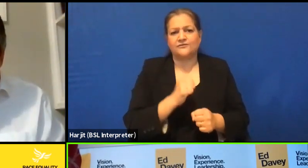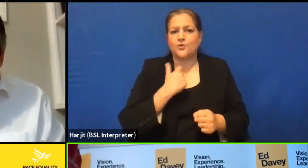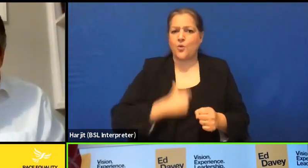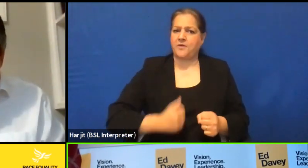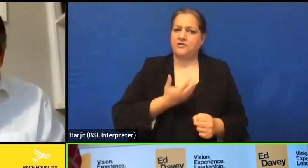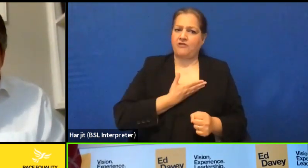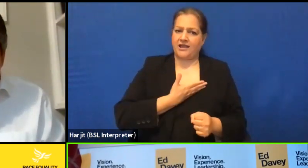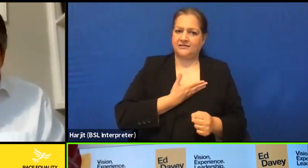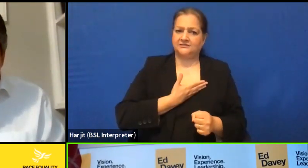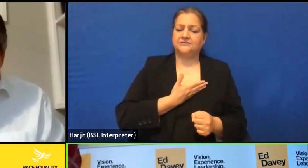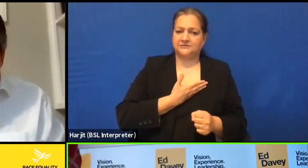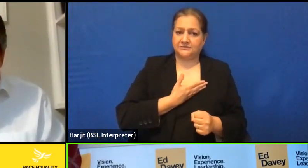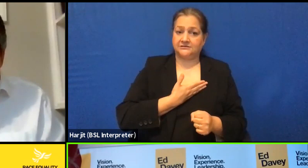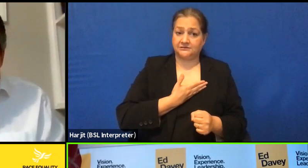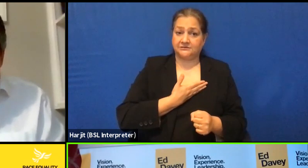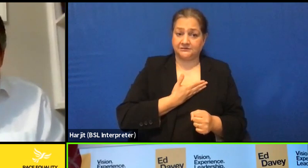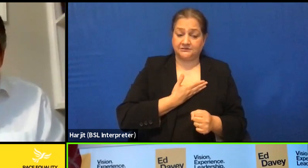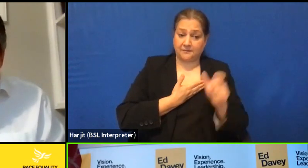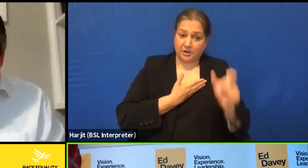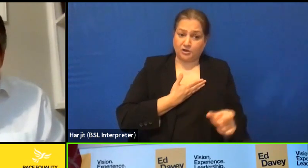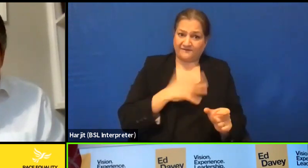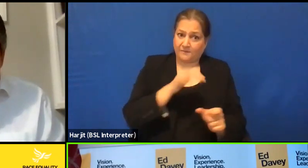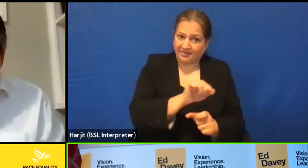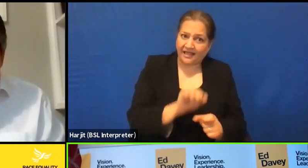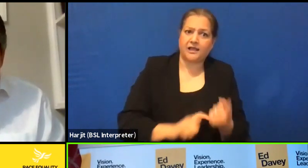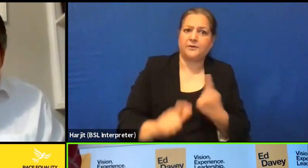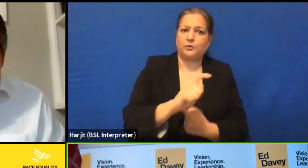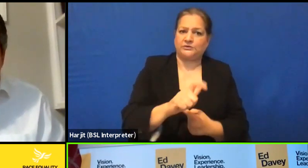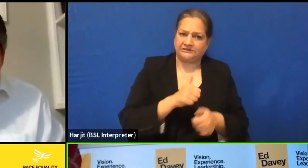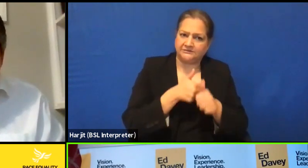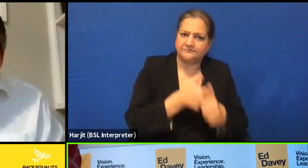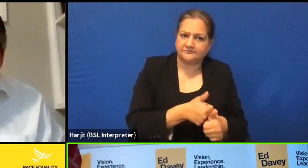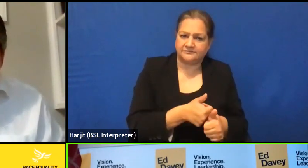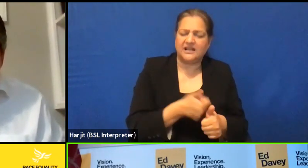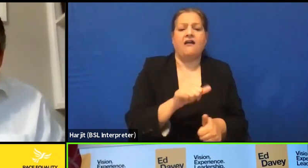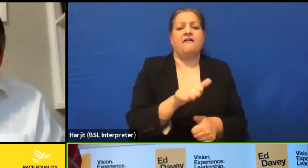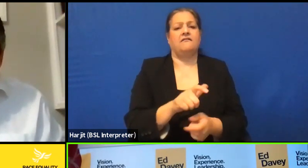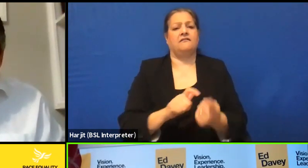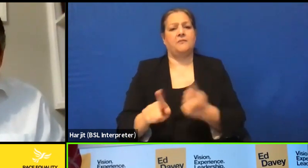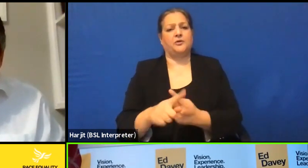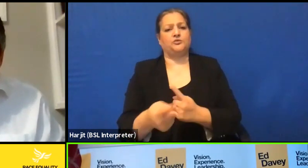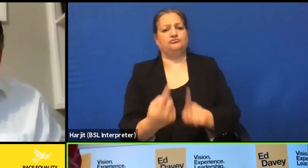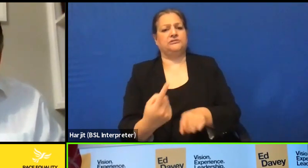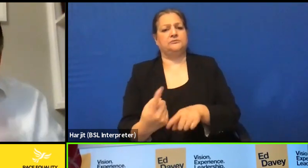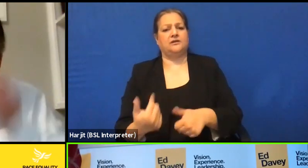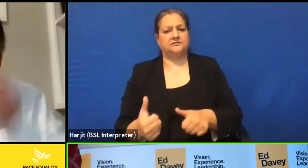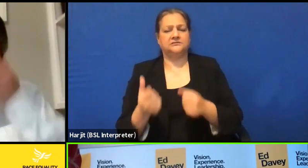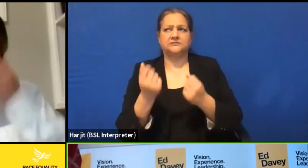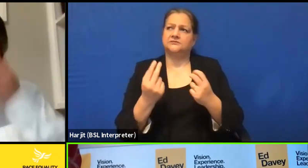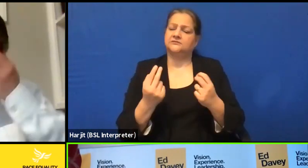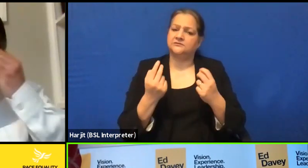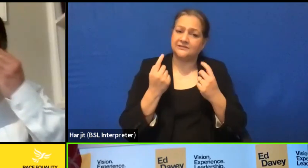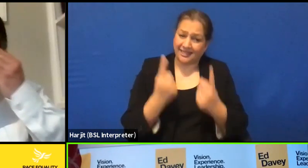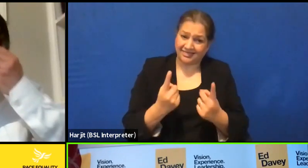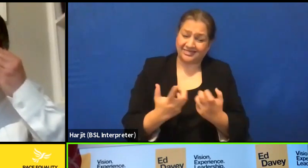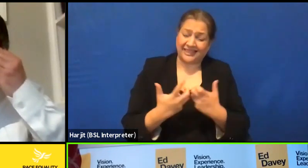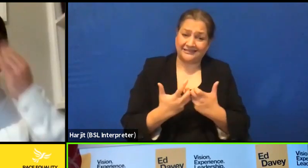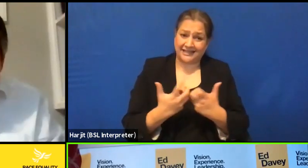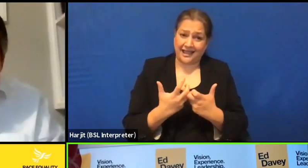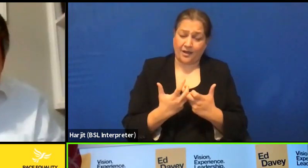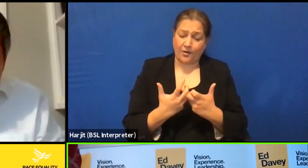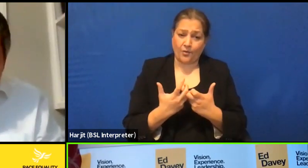that community, they responded. And I think that's how you win people over. You show the